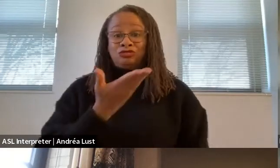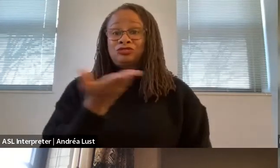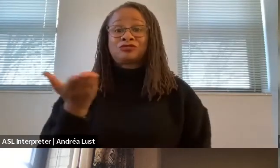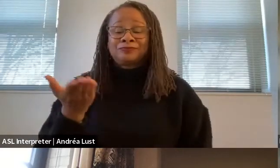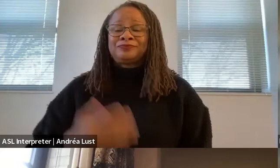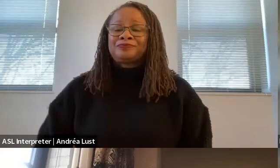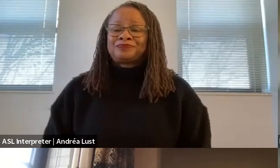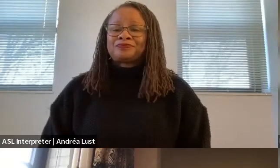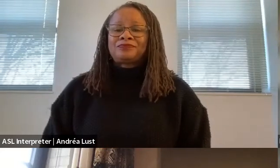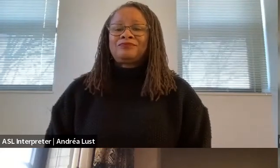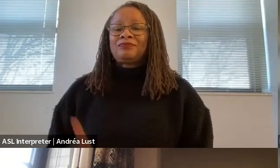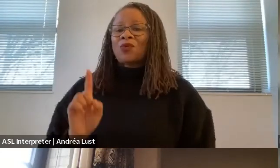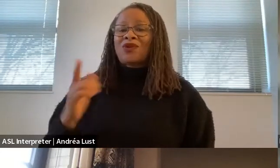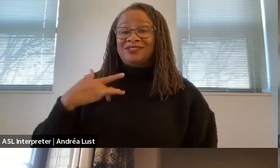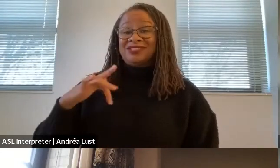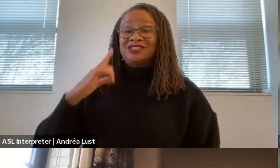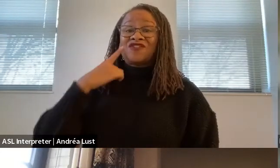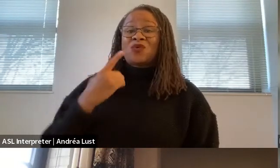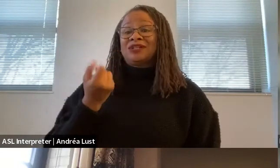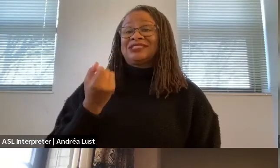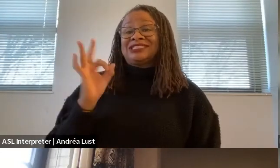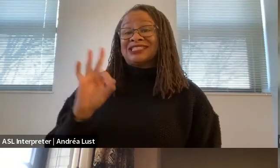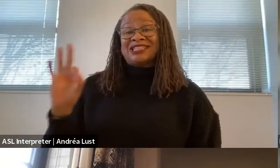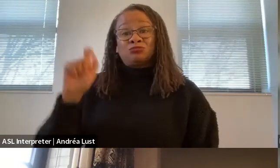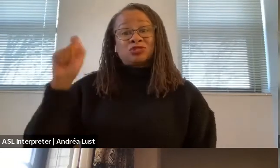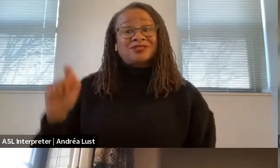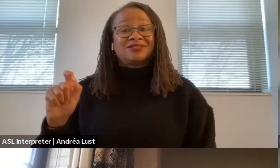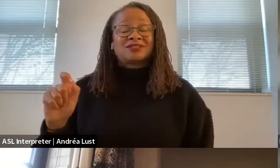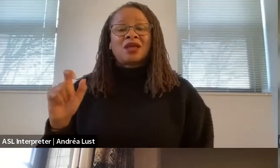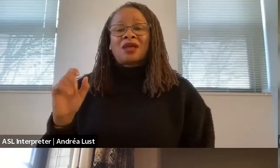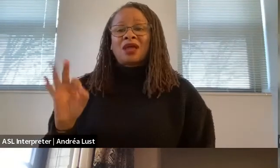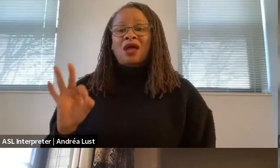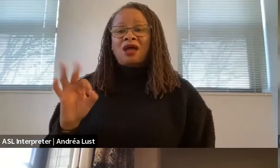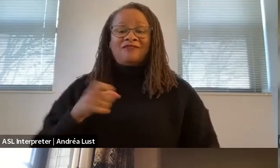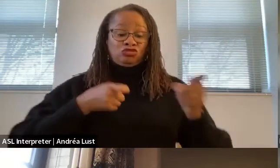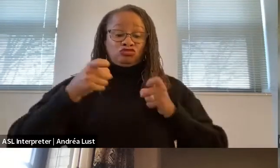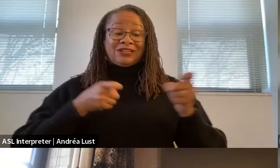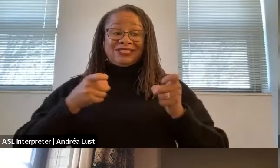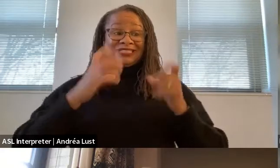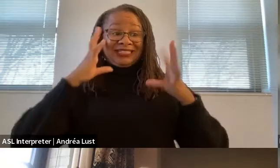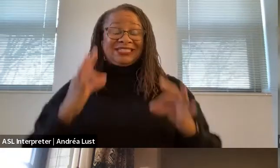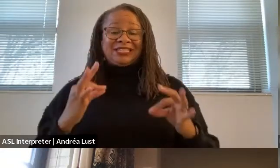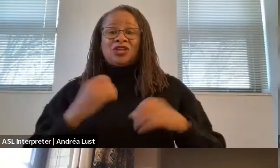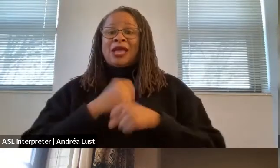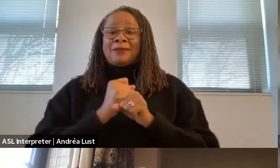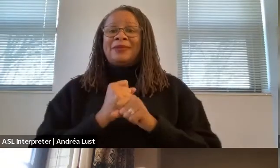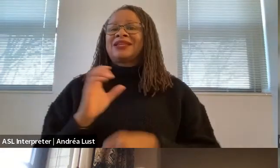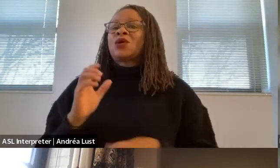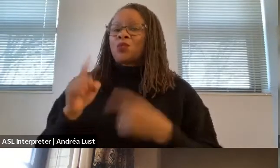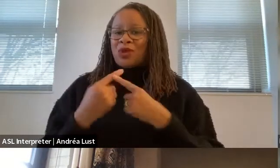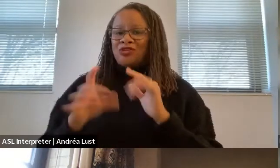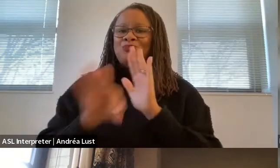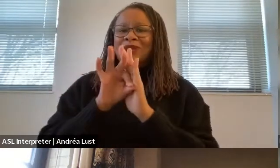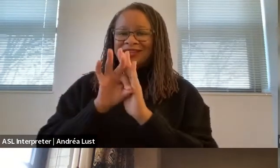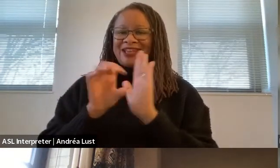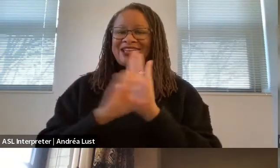in the sense that for me, 99% of the directing decisions are made in the casting. I'm going